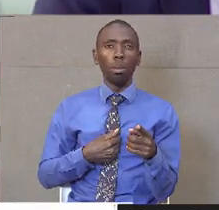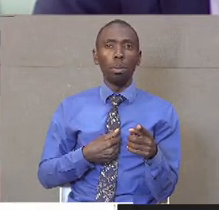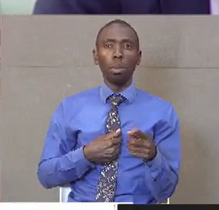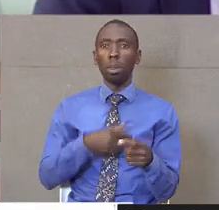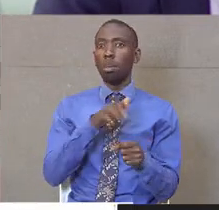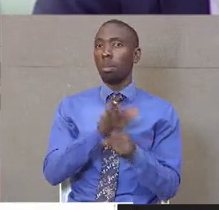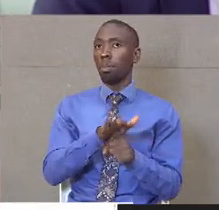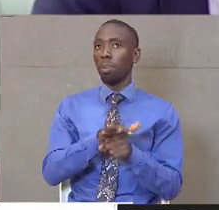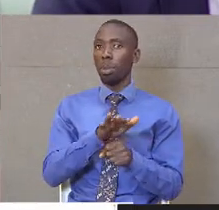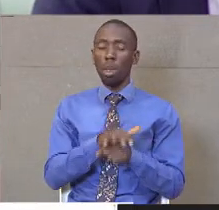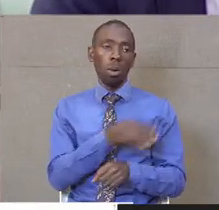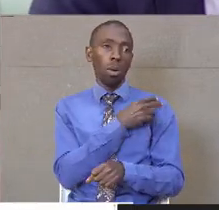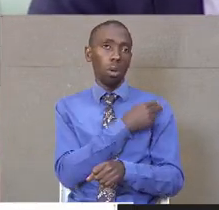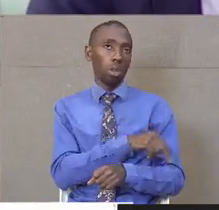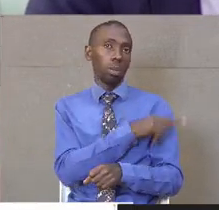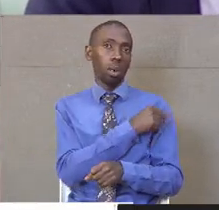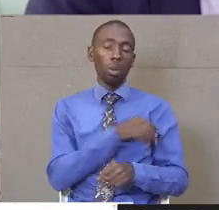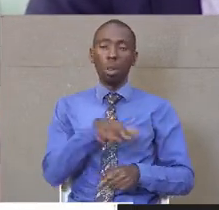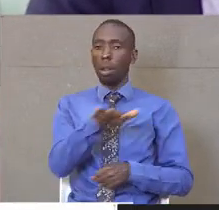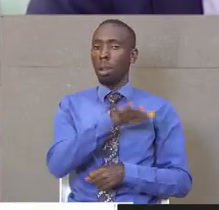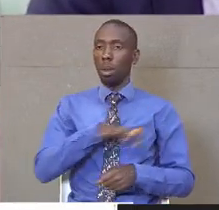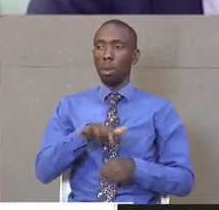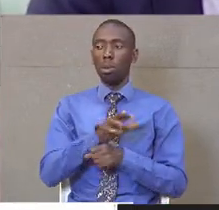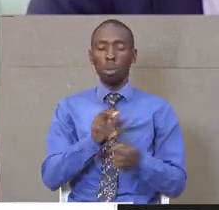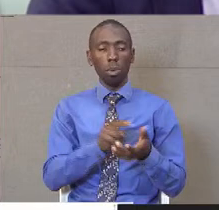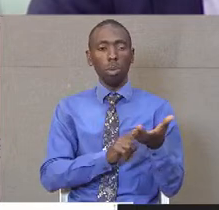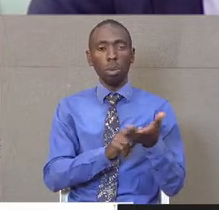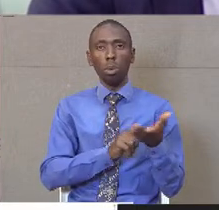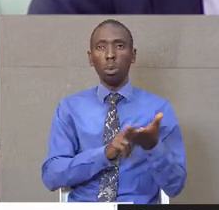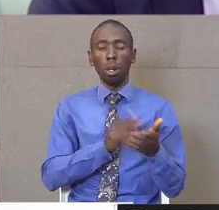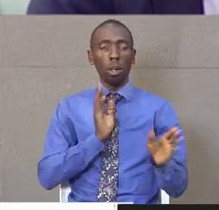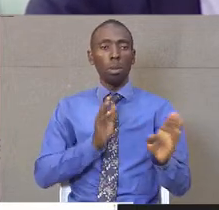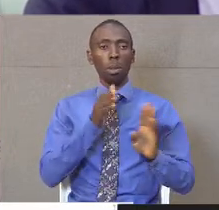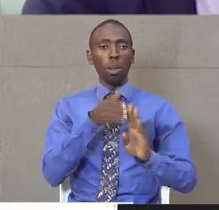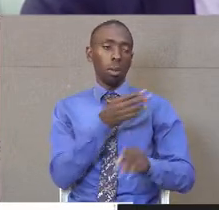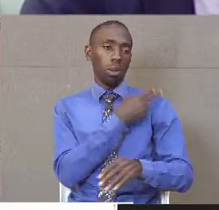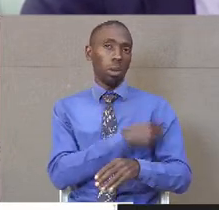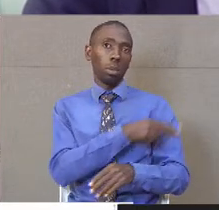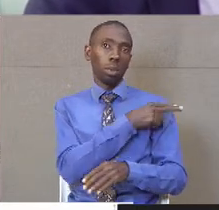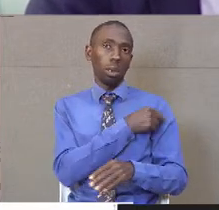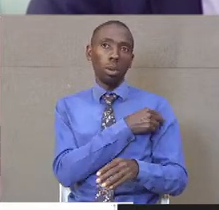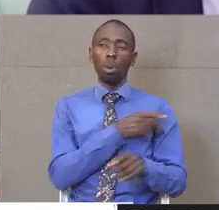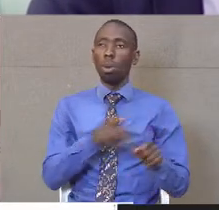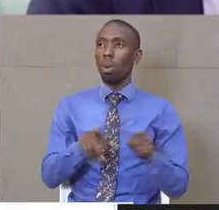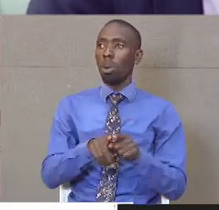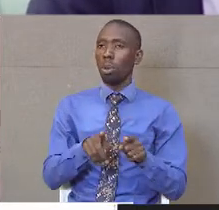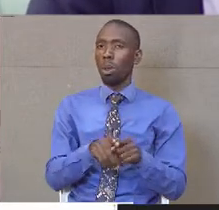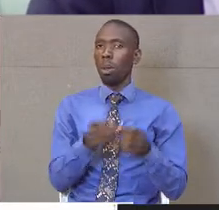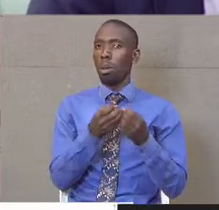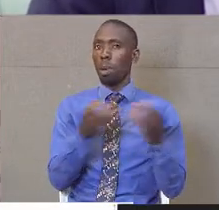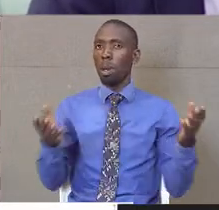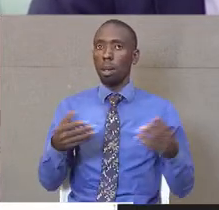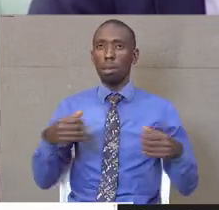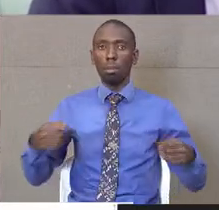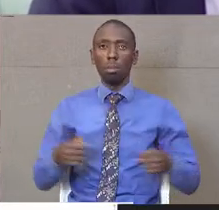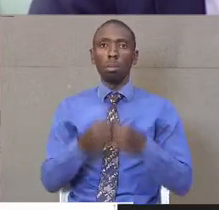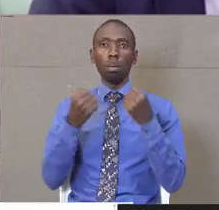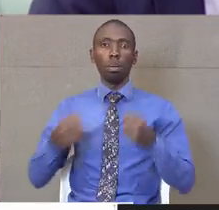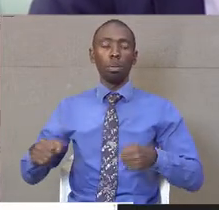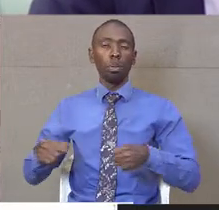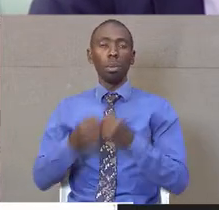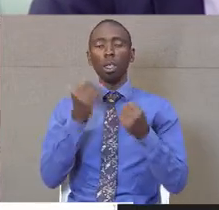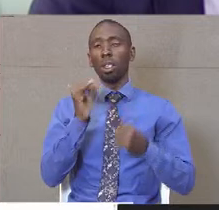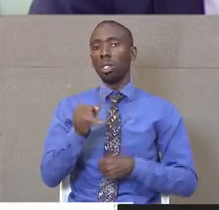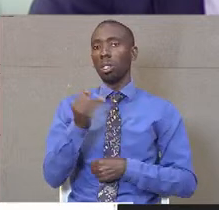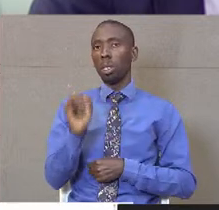many hospitals around that use it as a referral hospital. And then many accidents along Jinja Road,